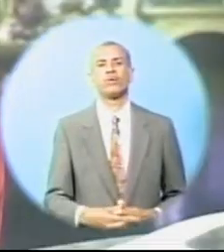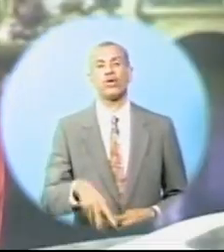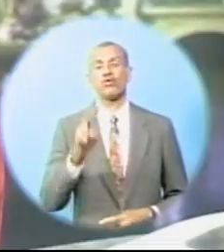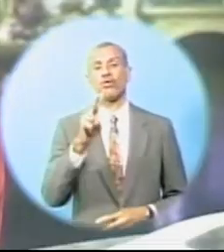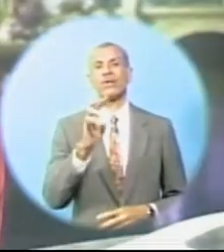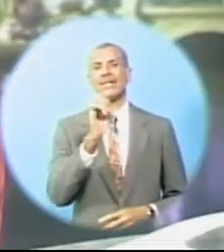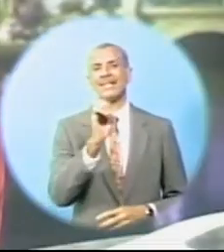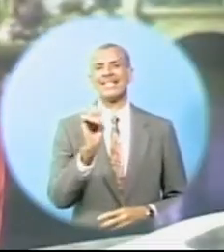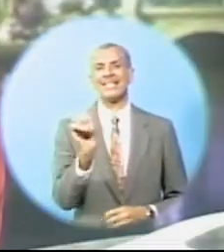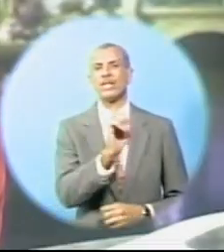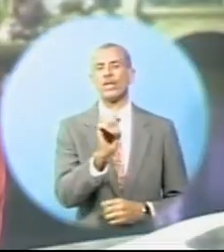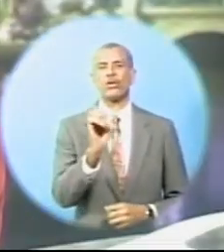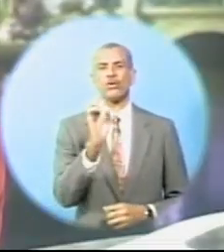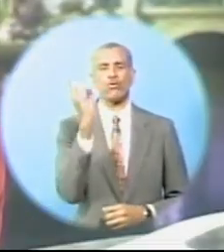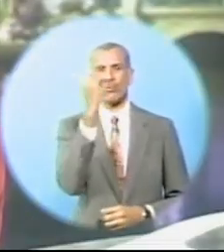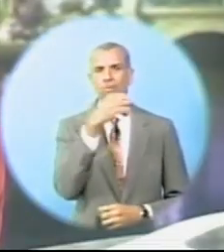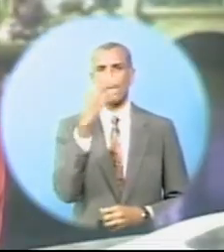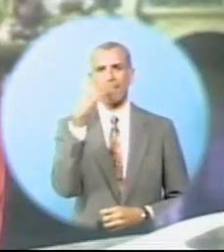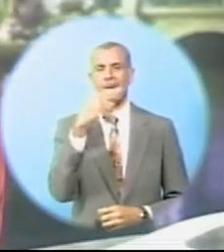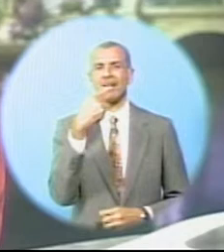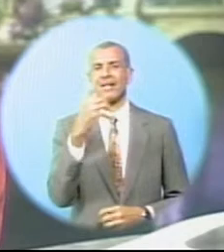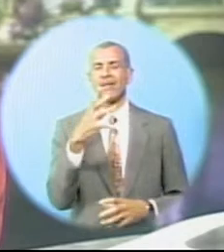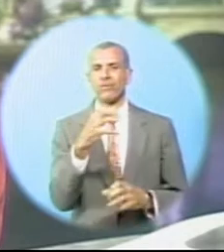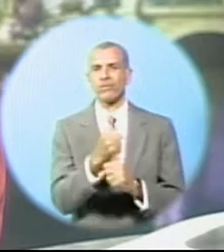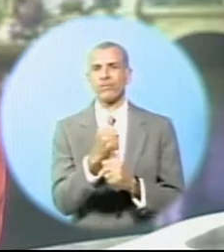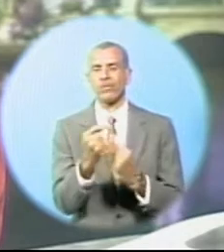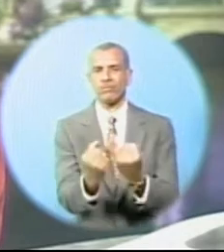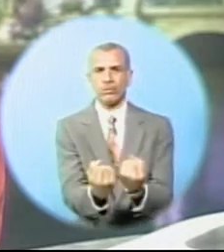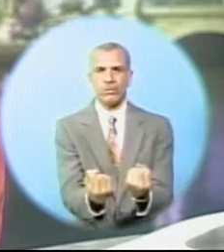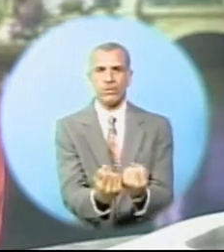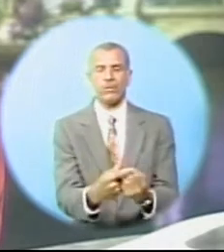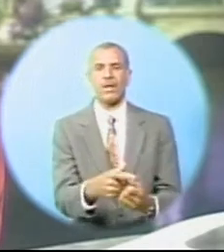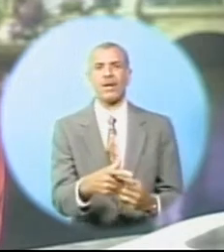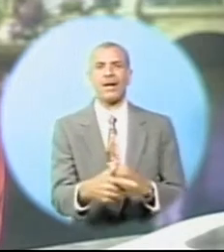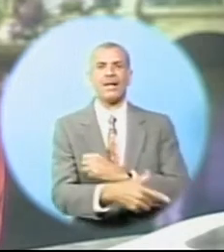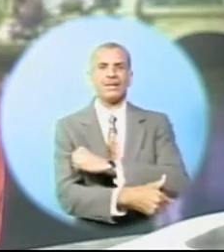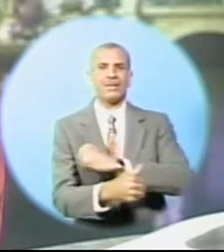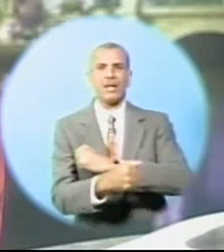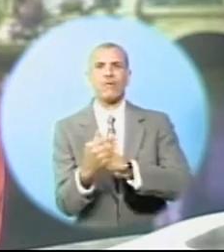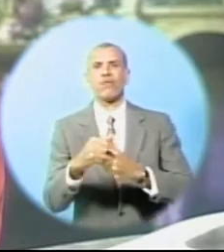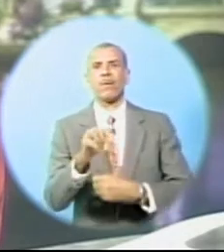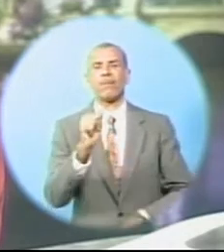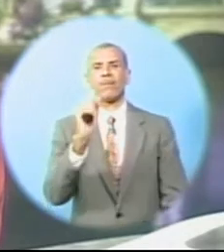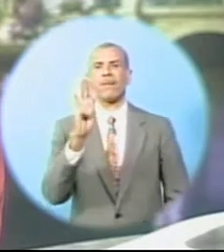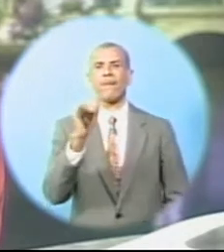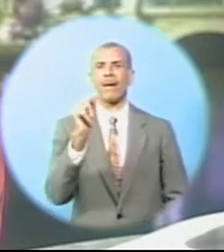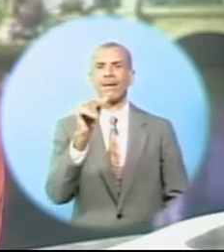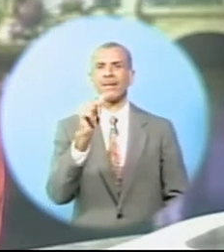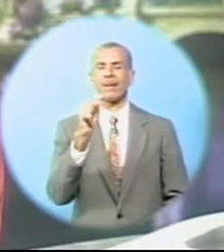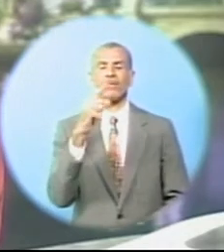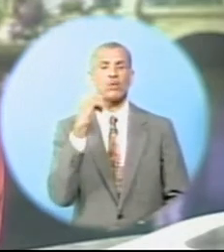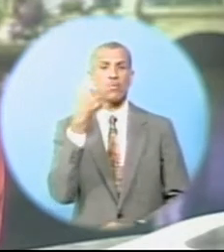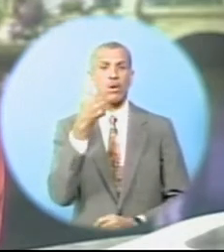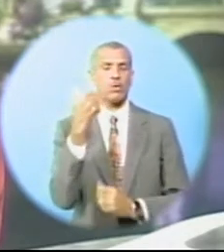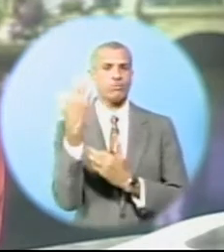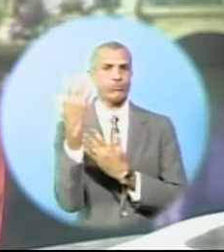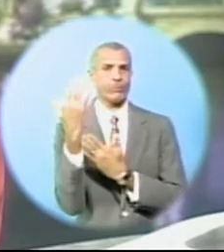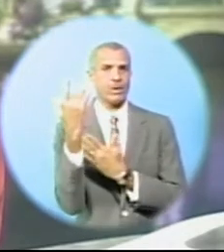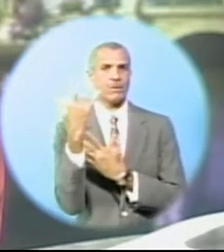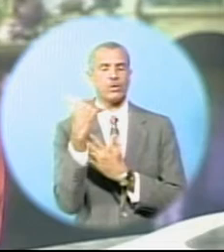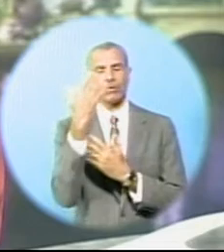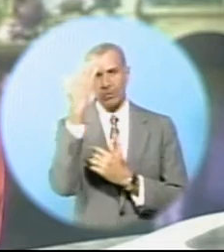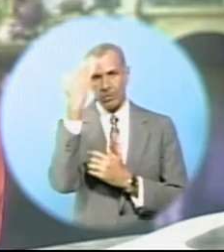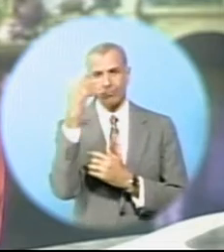Two Eastern European men held for allegedly skimming ATMs will have to wait until tomorrow before they know their fate. The